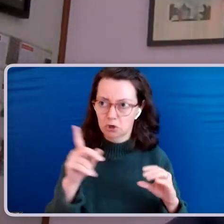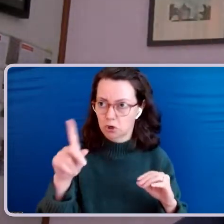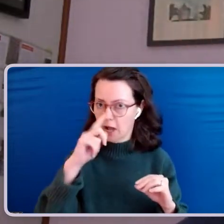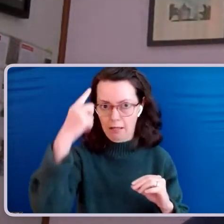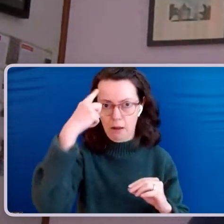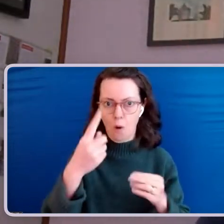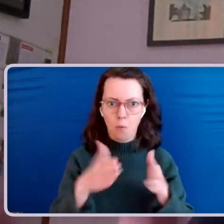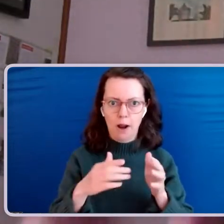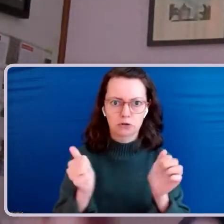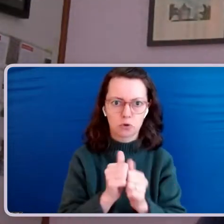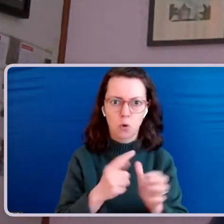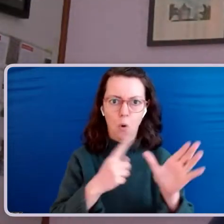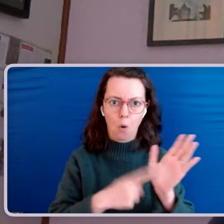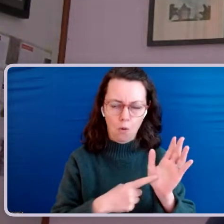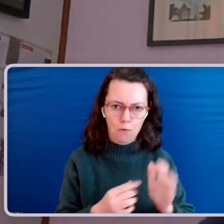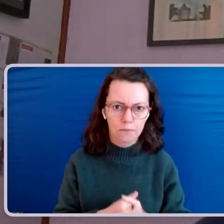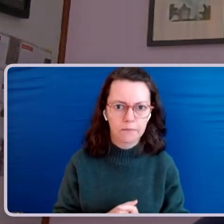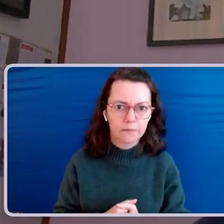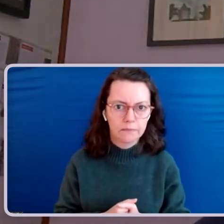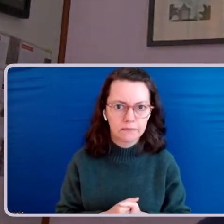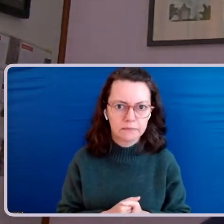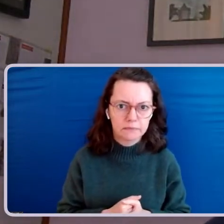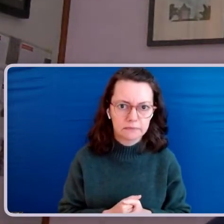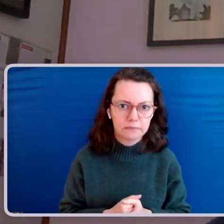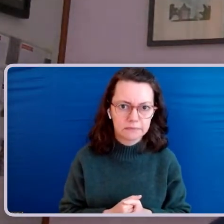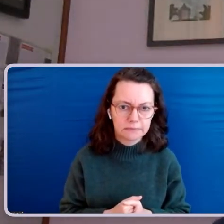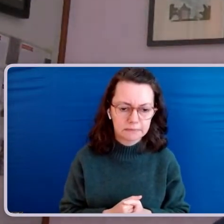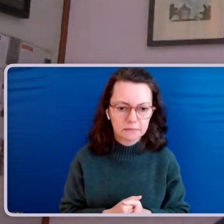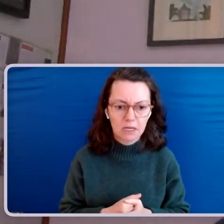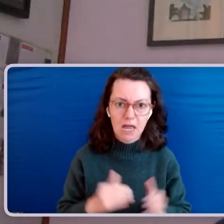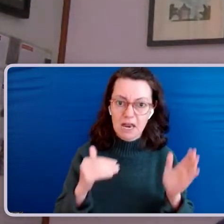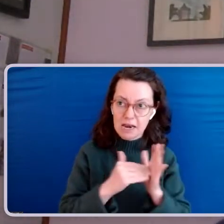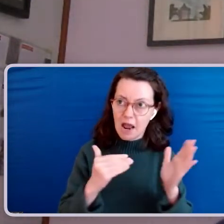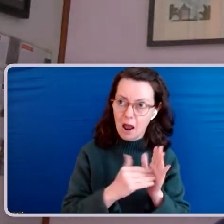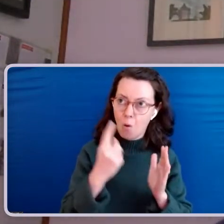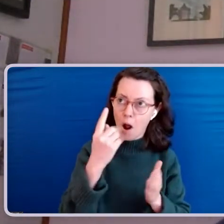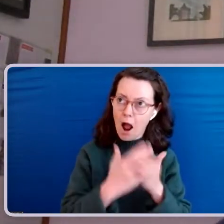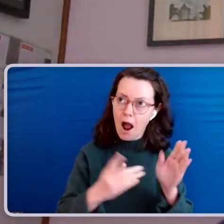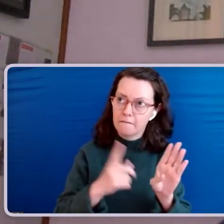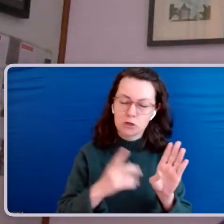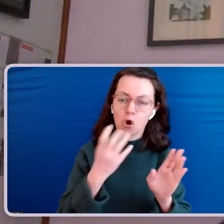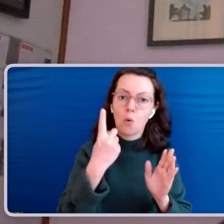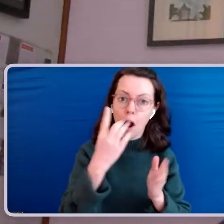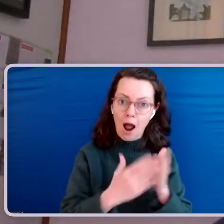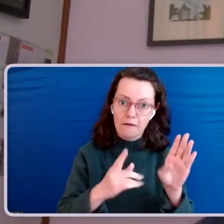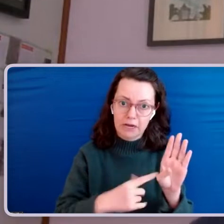right at the relatively in the midway, 1.5 years ago, the government was